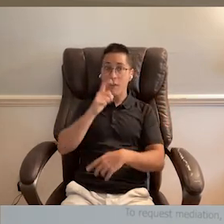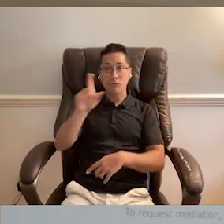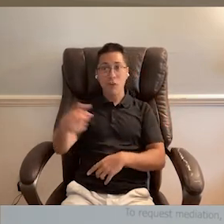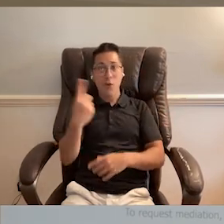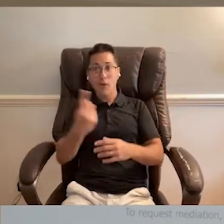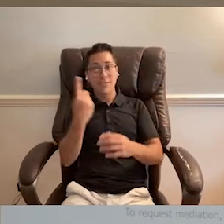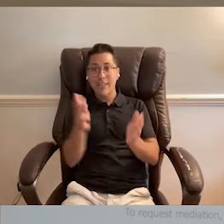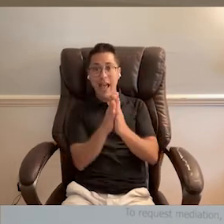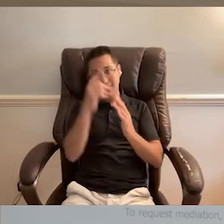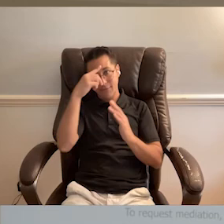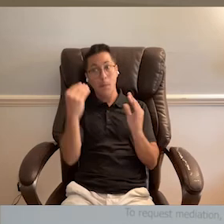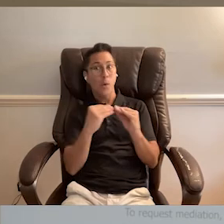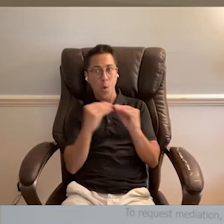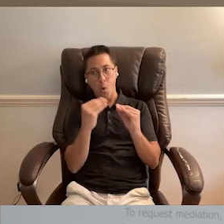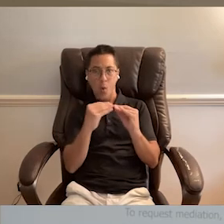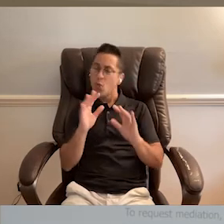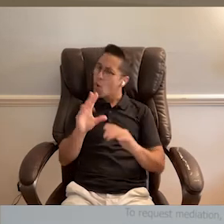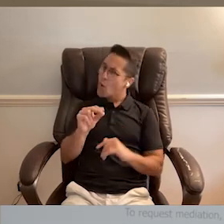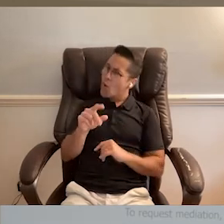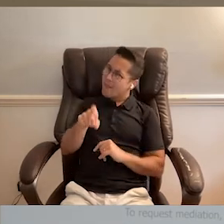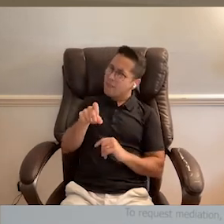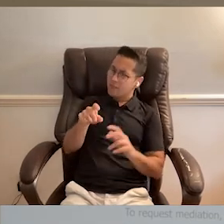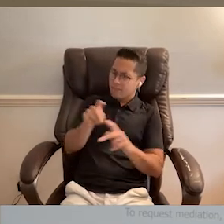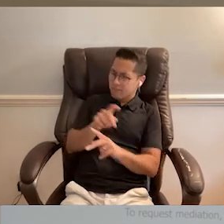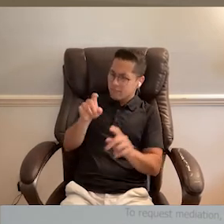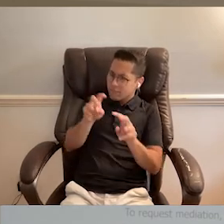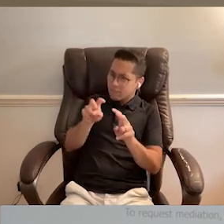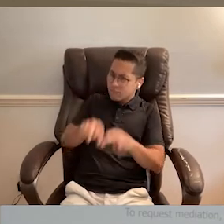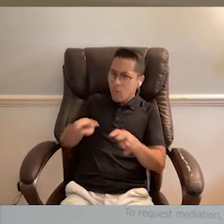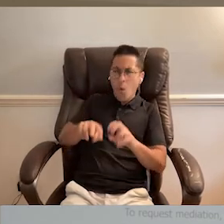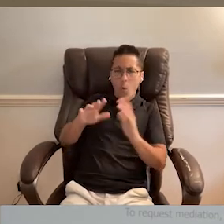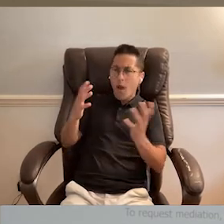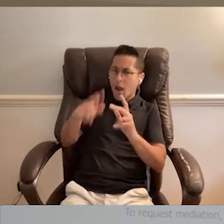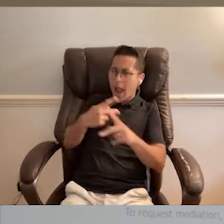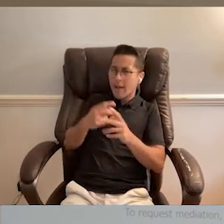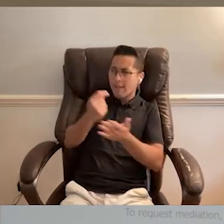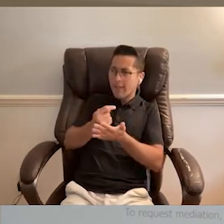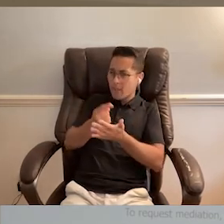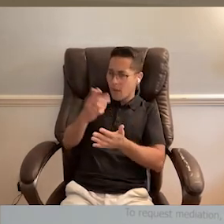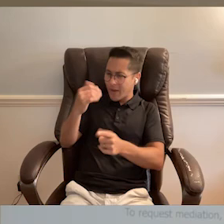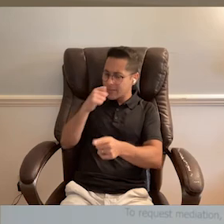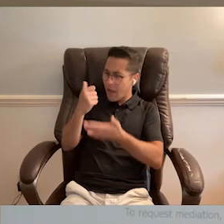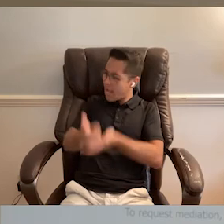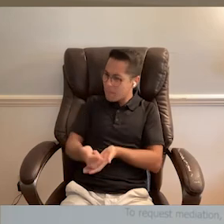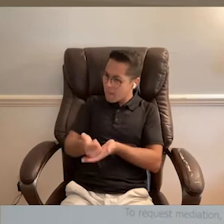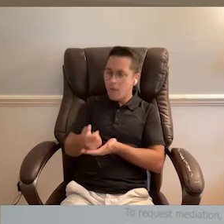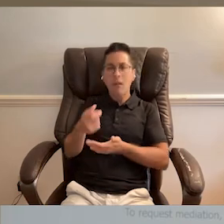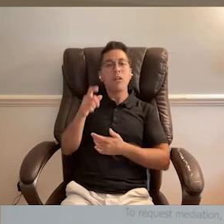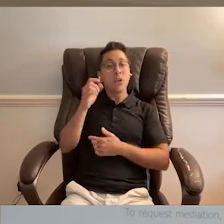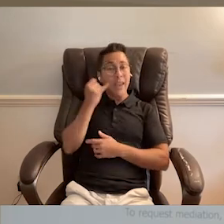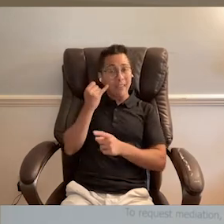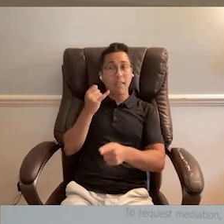have to look at what therapy are they actually getting and why isn't it making a difference. So if they're giving therapy